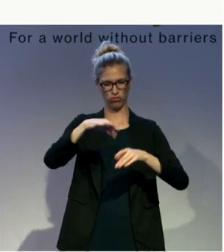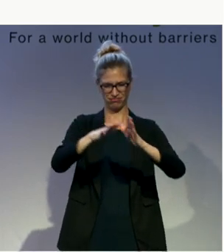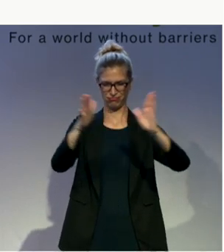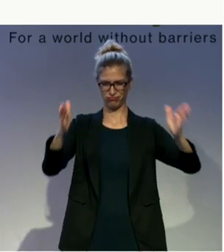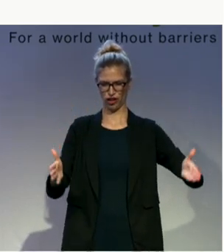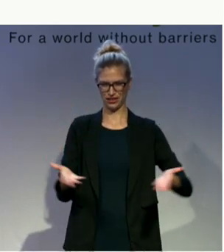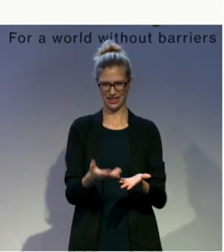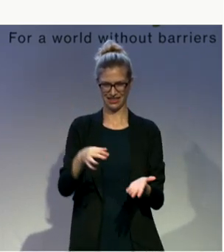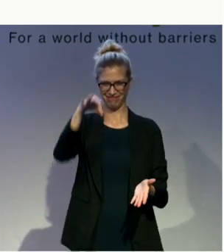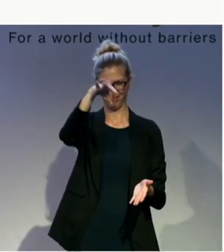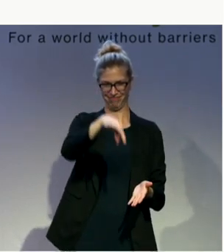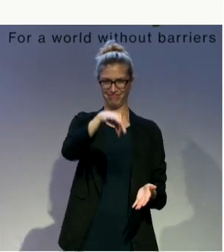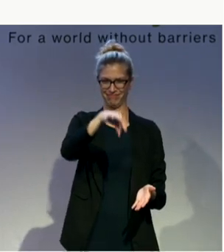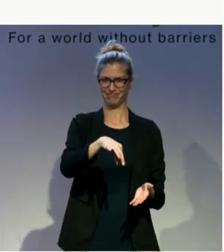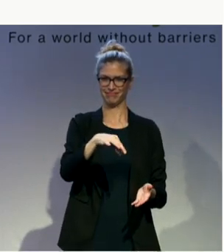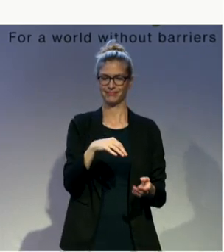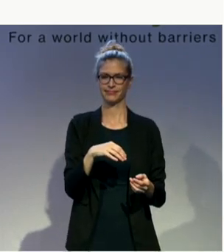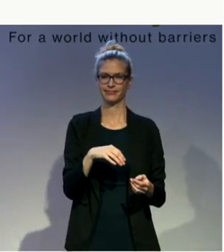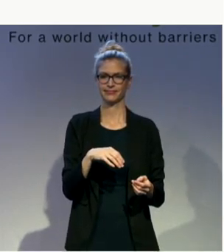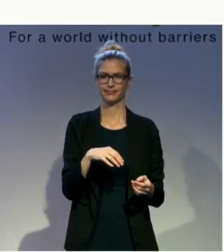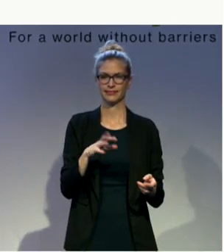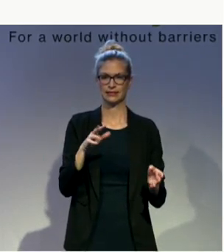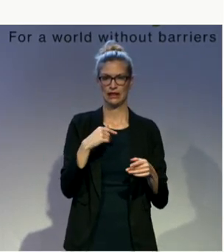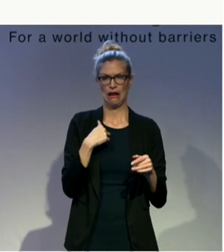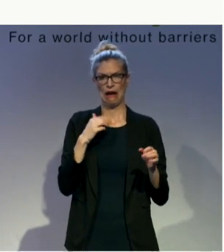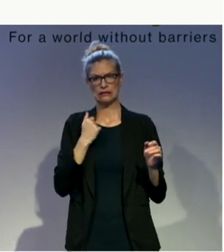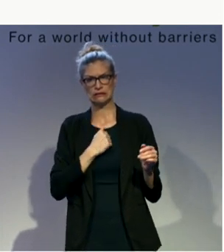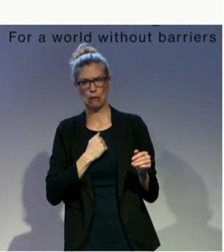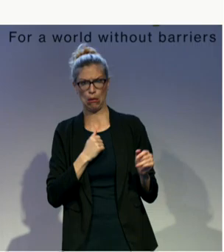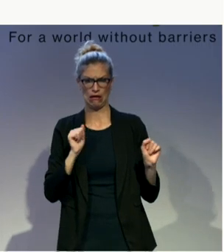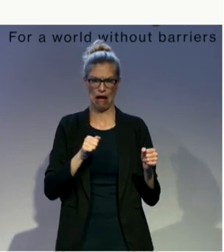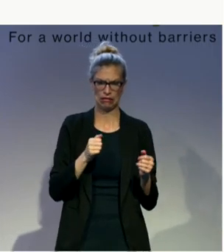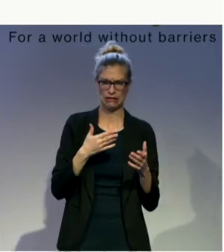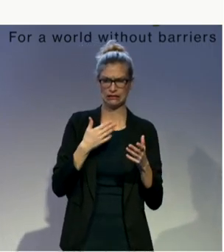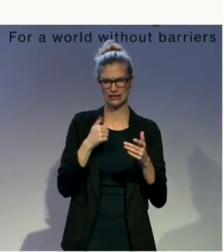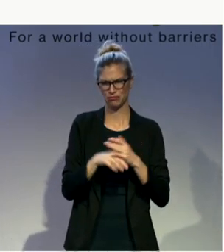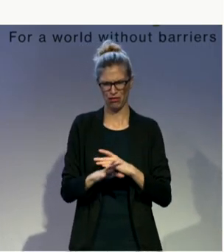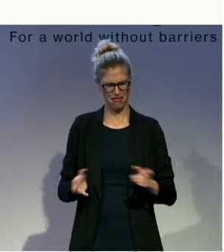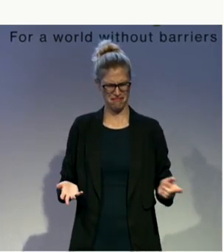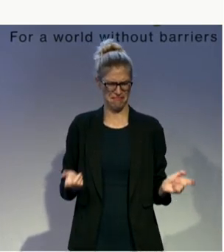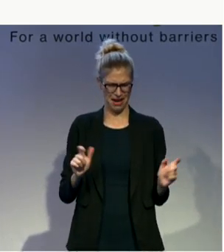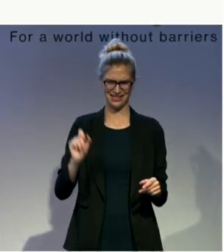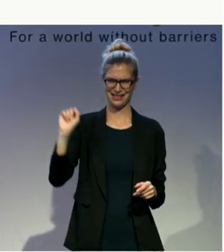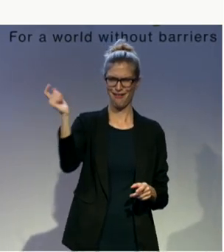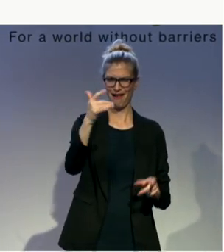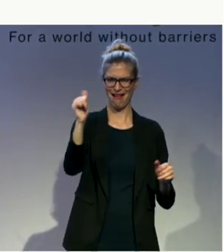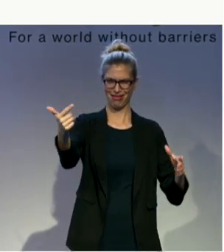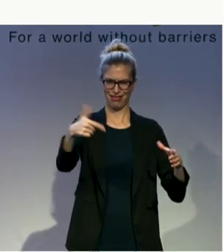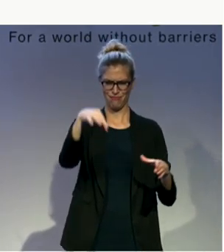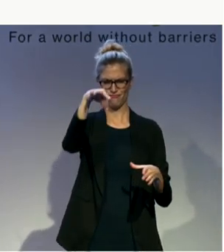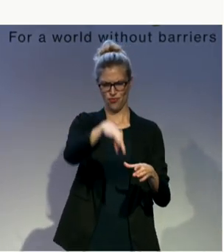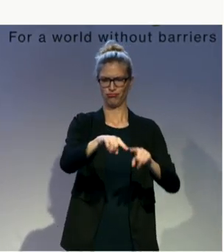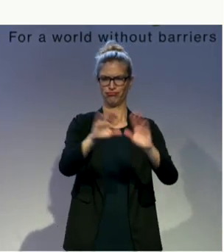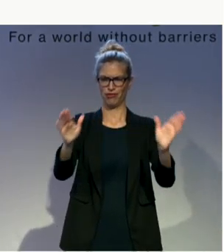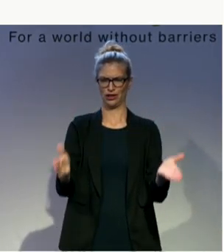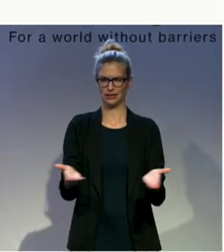there are criticisms to the Swedish voting system, for example, by the visually impaired, who would prefer